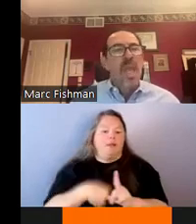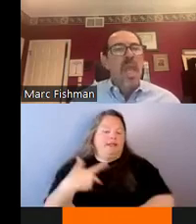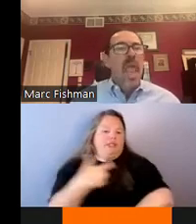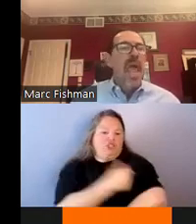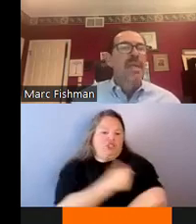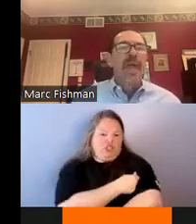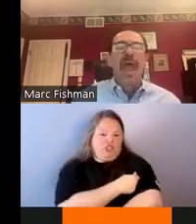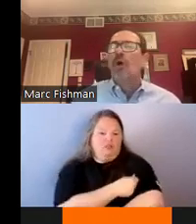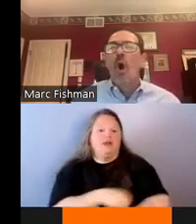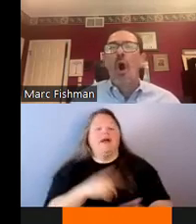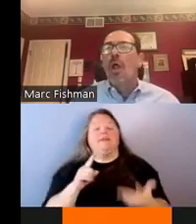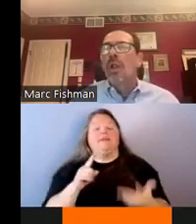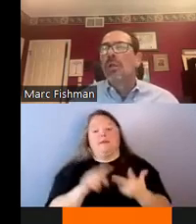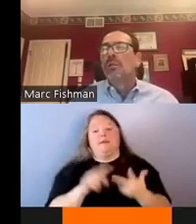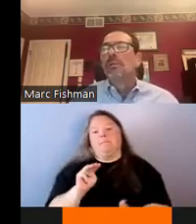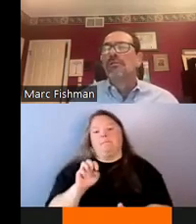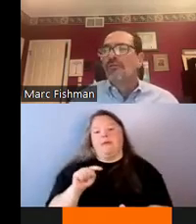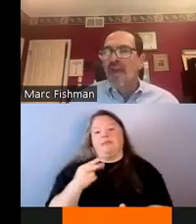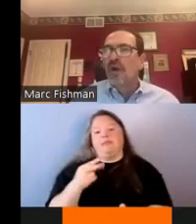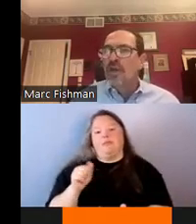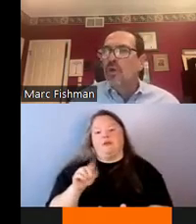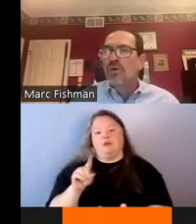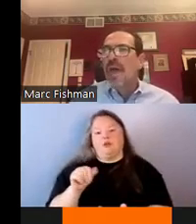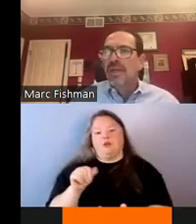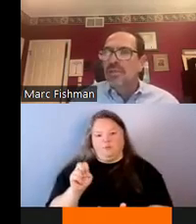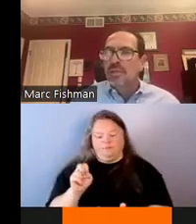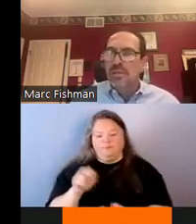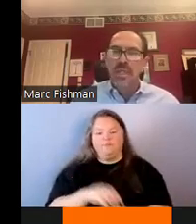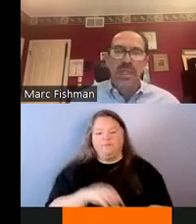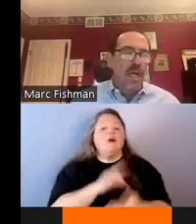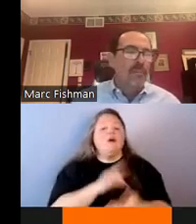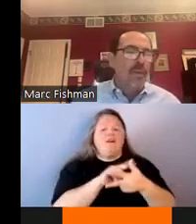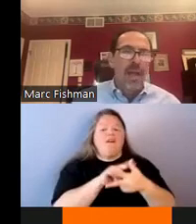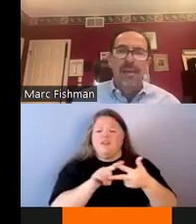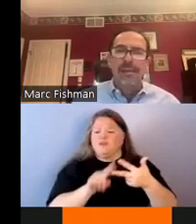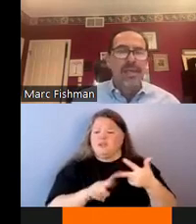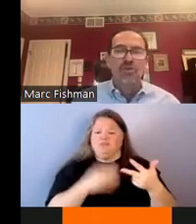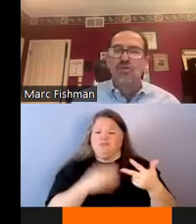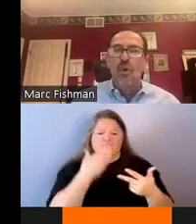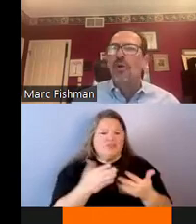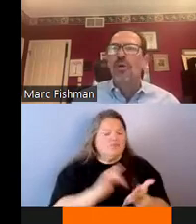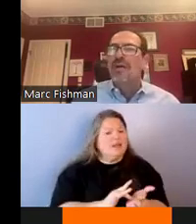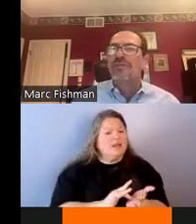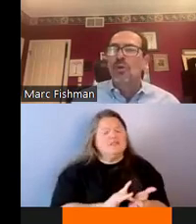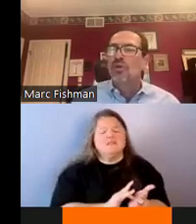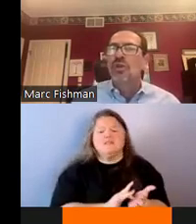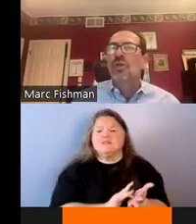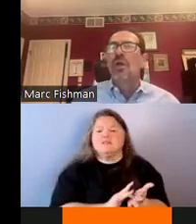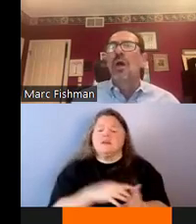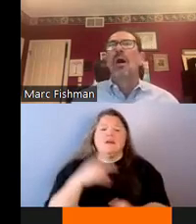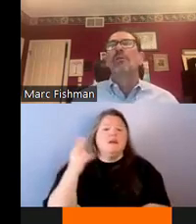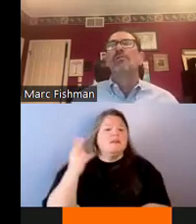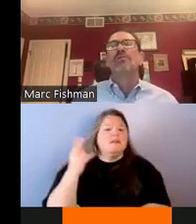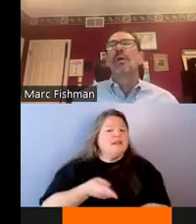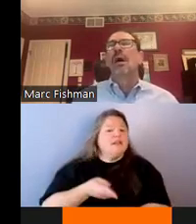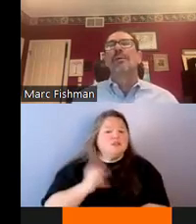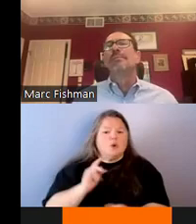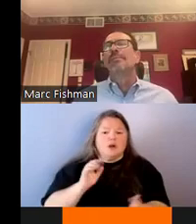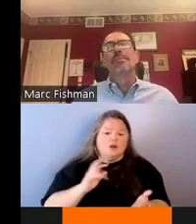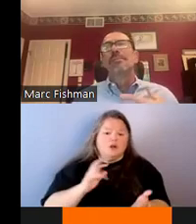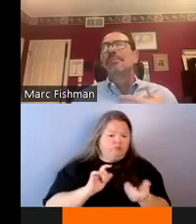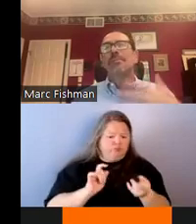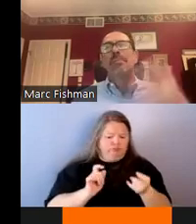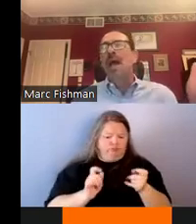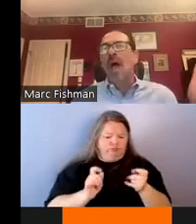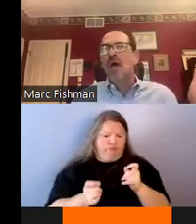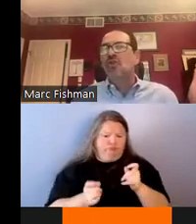methadone. And they are all very good medicines. The historical evolution of